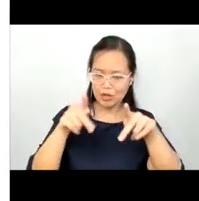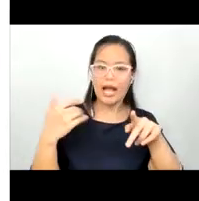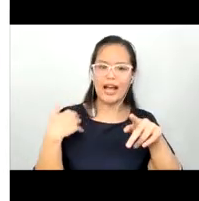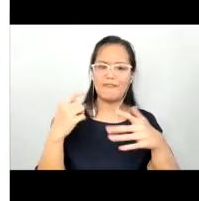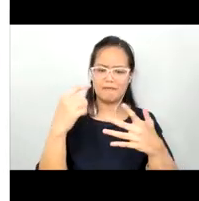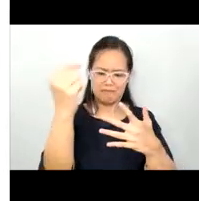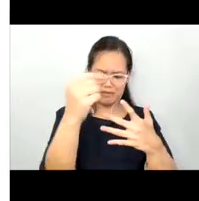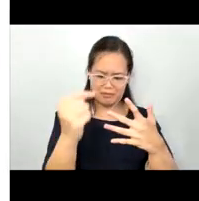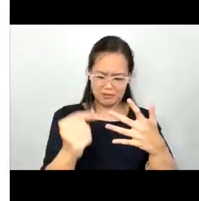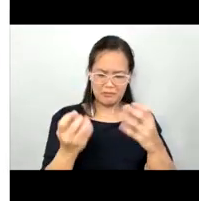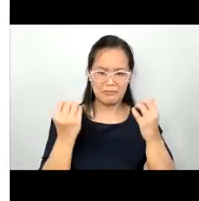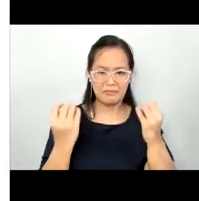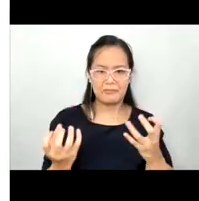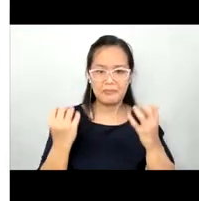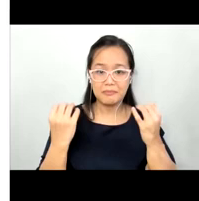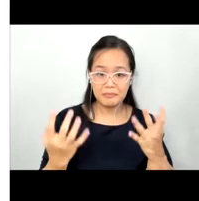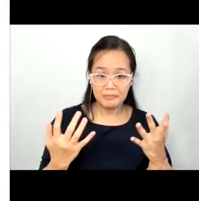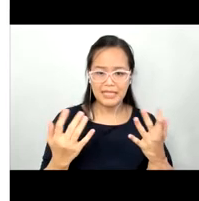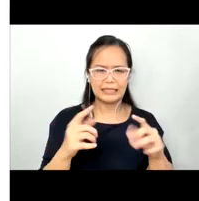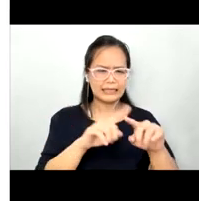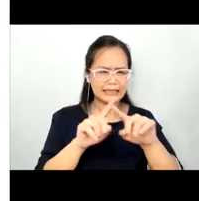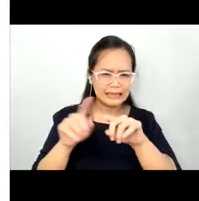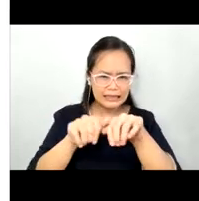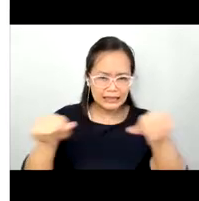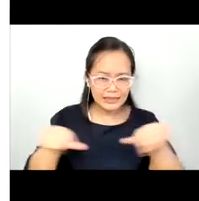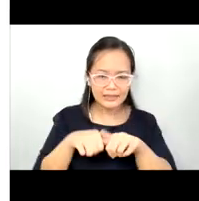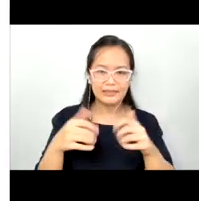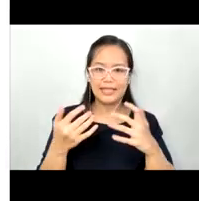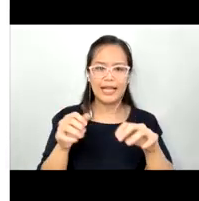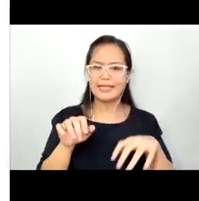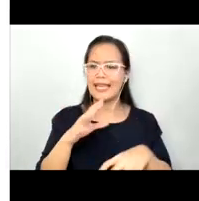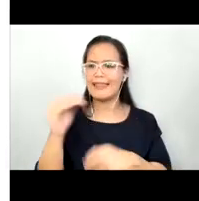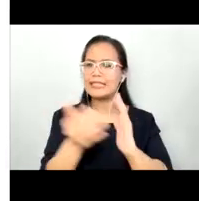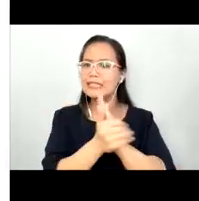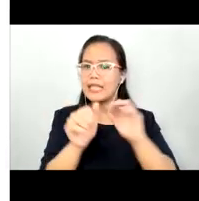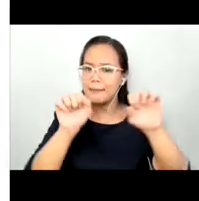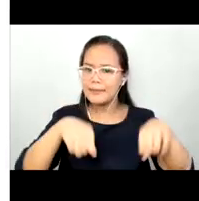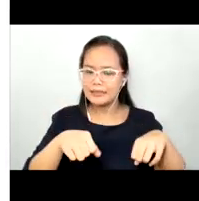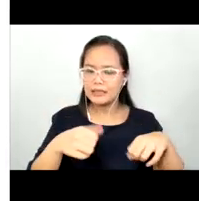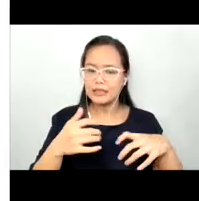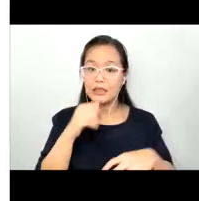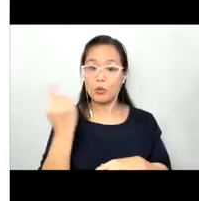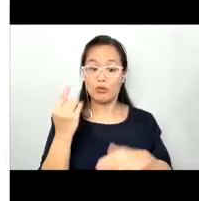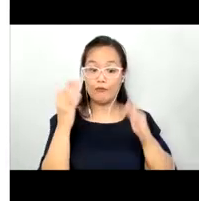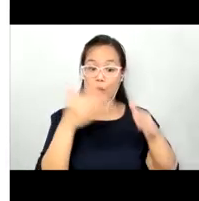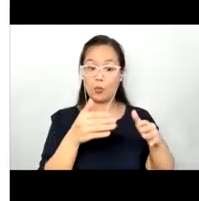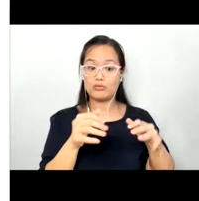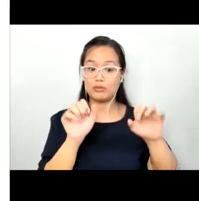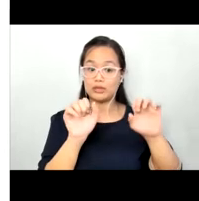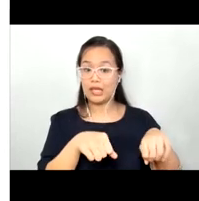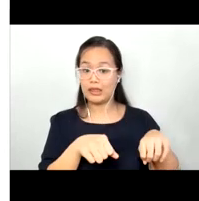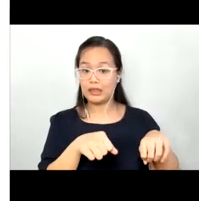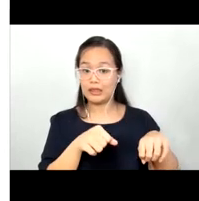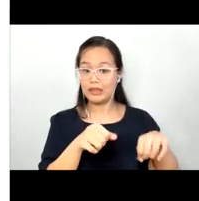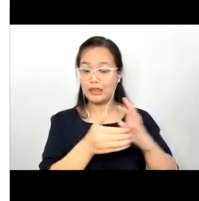many things. Now, we're different in many areas, and ability is one of them, but it's not the only one. And